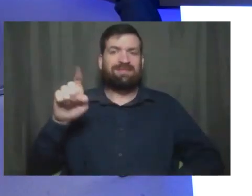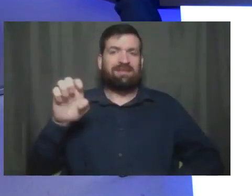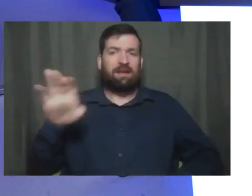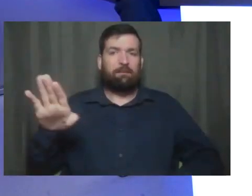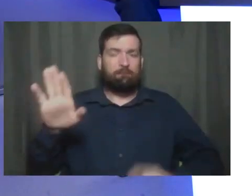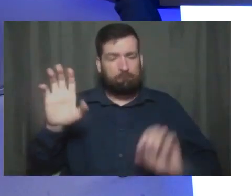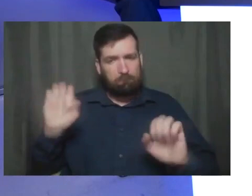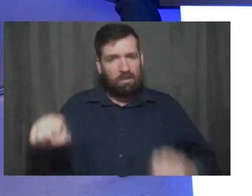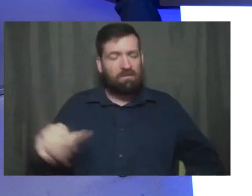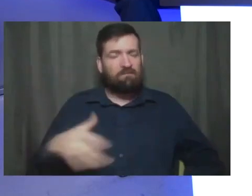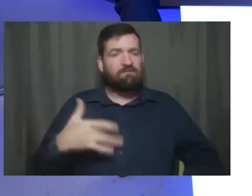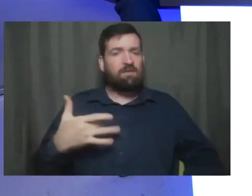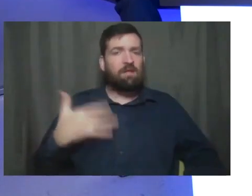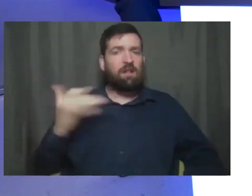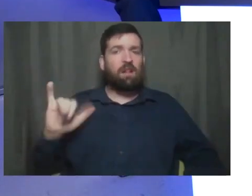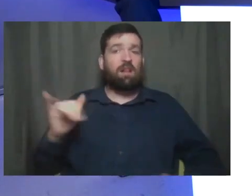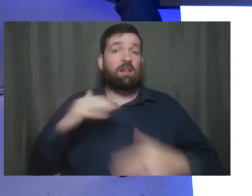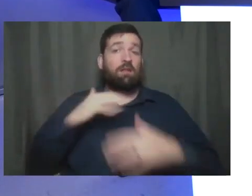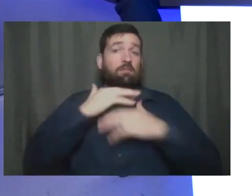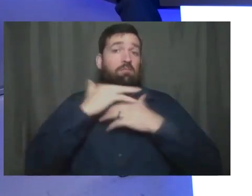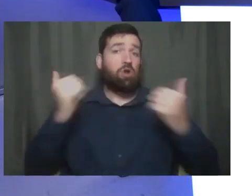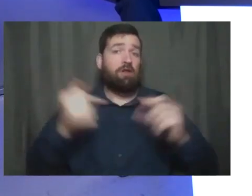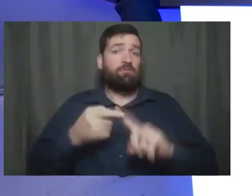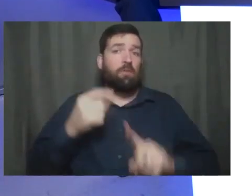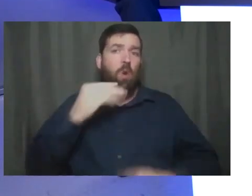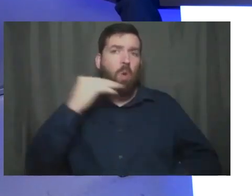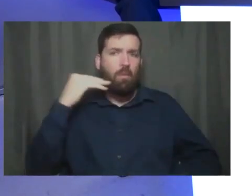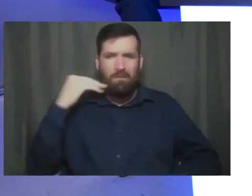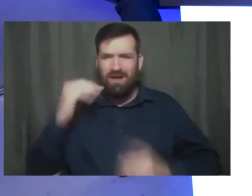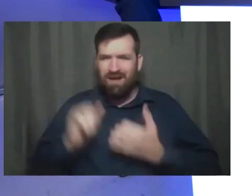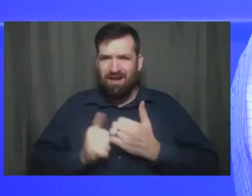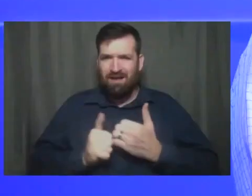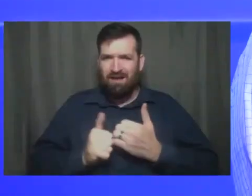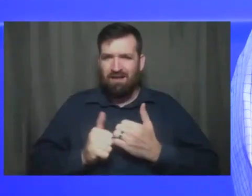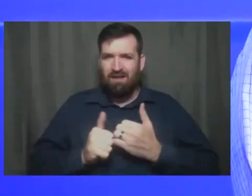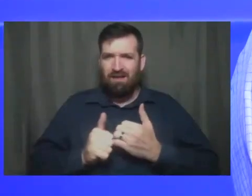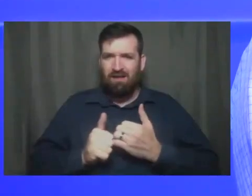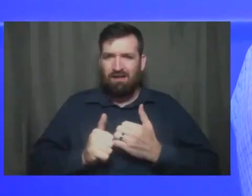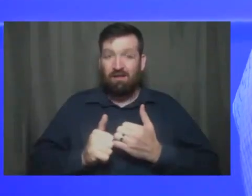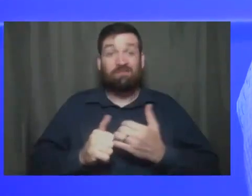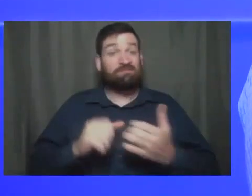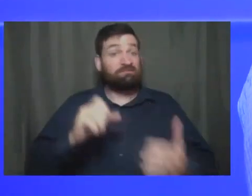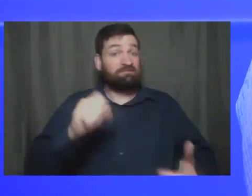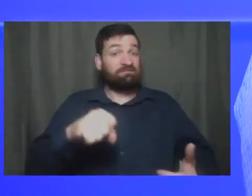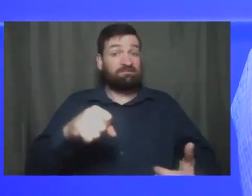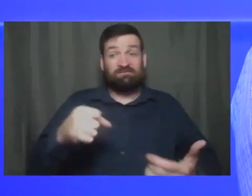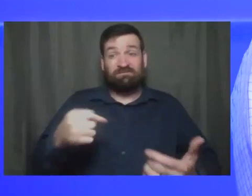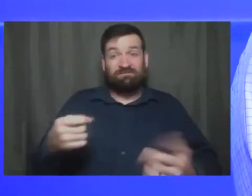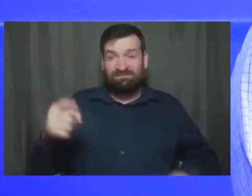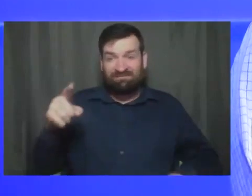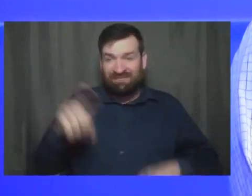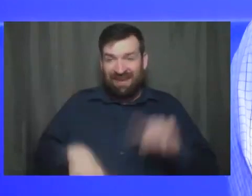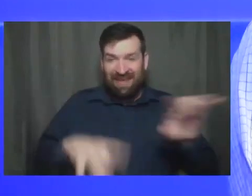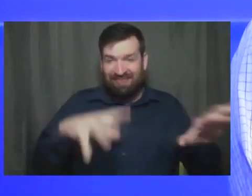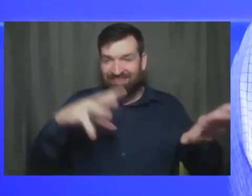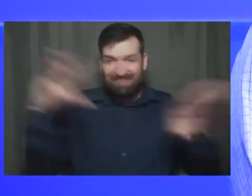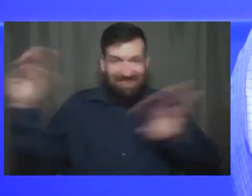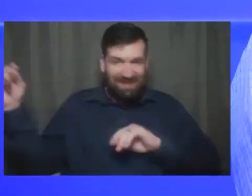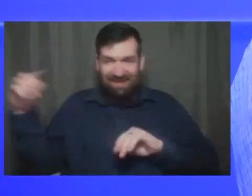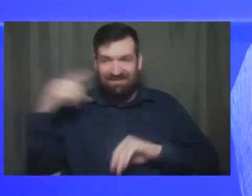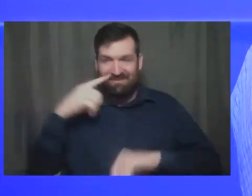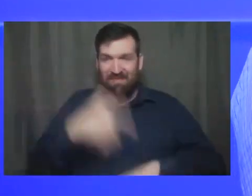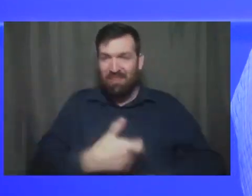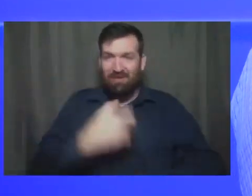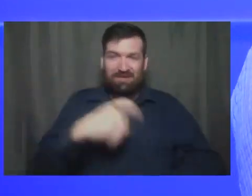a burnout from home. How do you cope with burnout from home? Yeah, because you can't really leave for very long. No escaping.